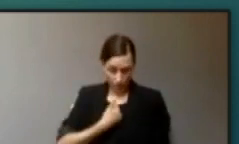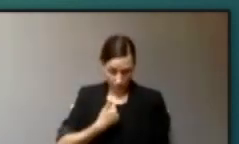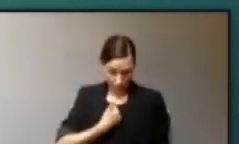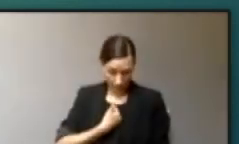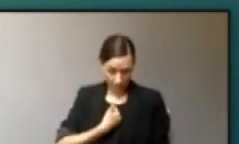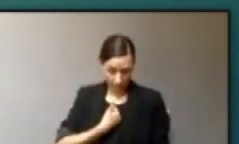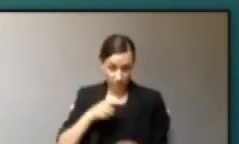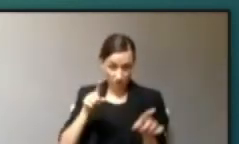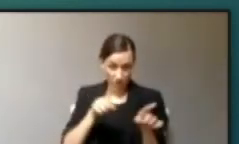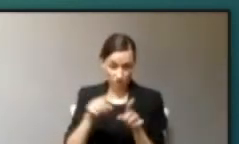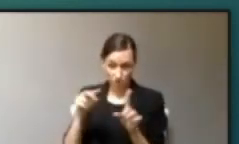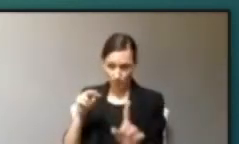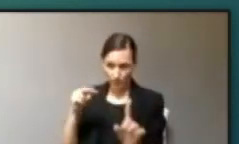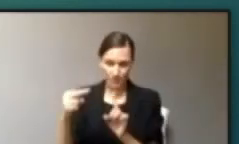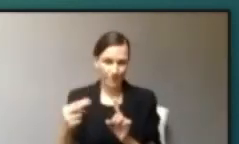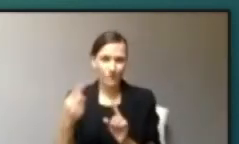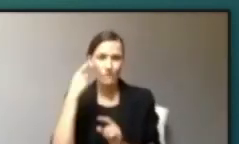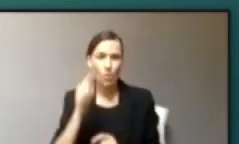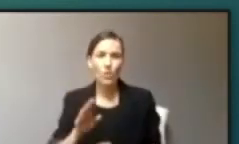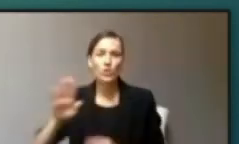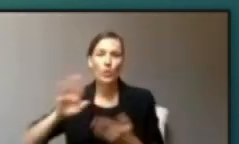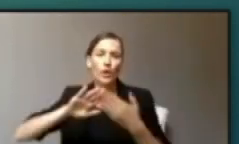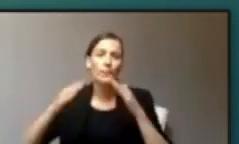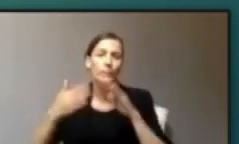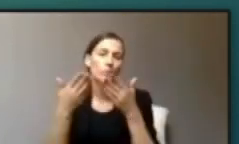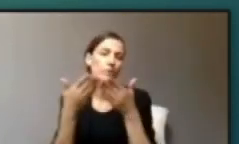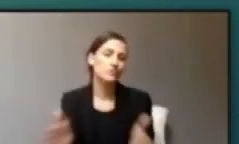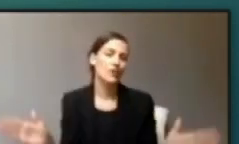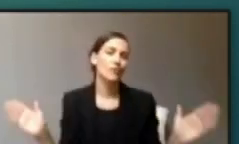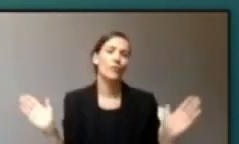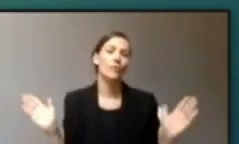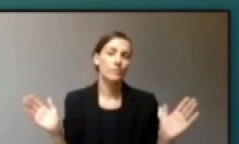of your community in general. Next slide, please.